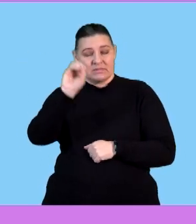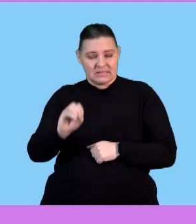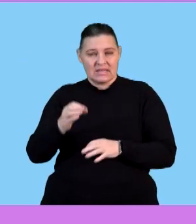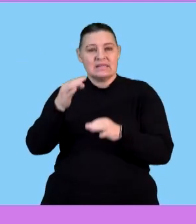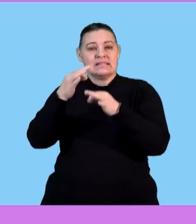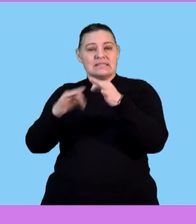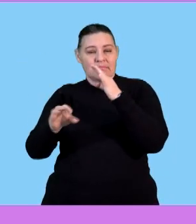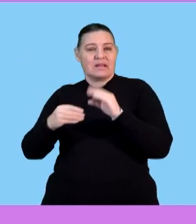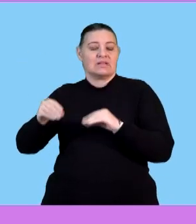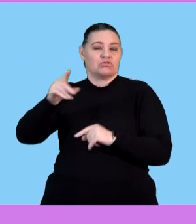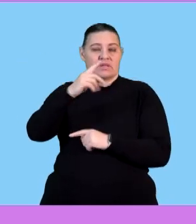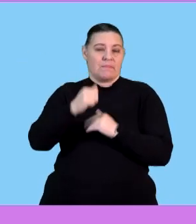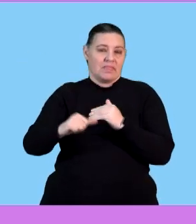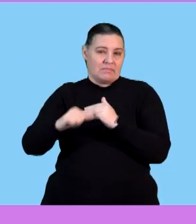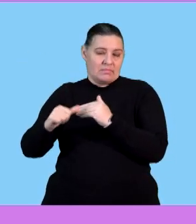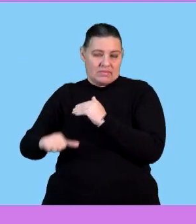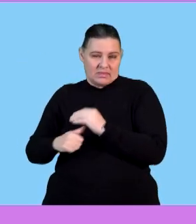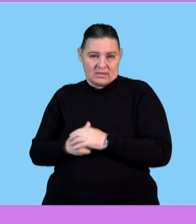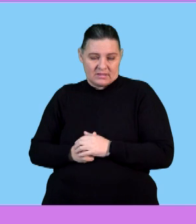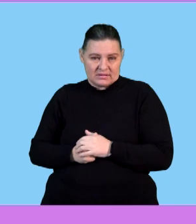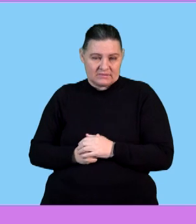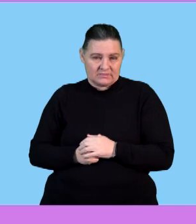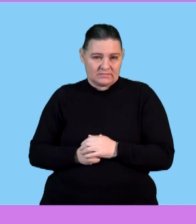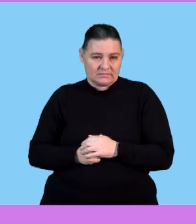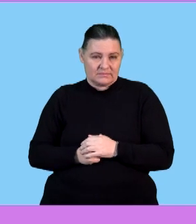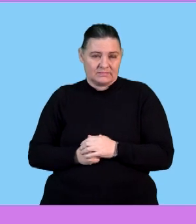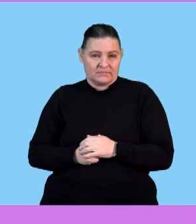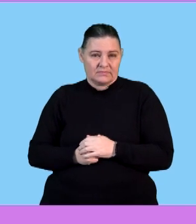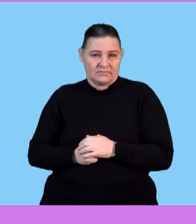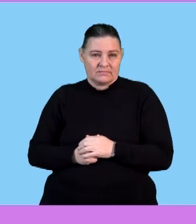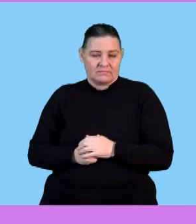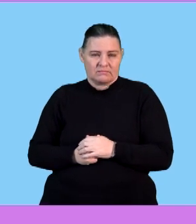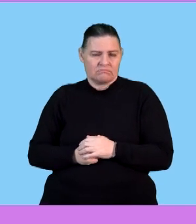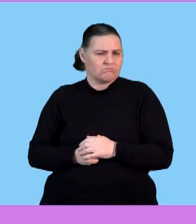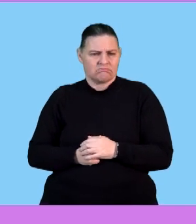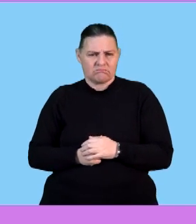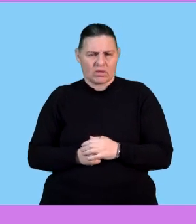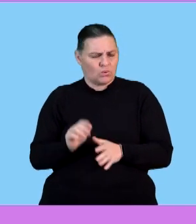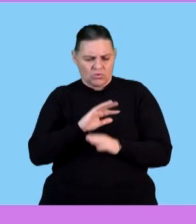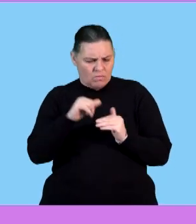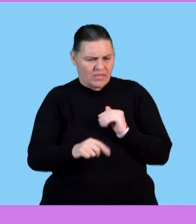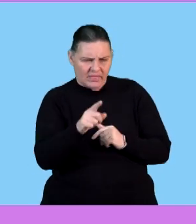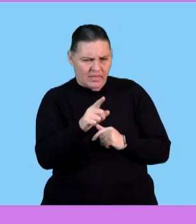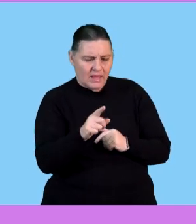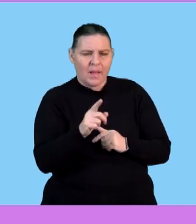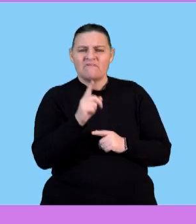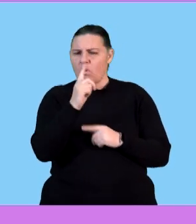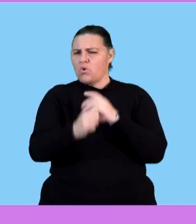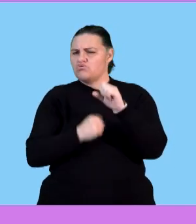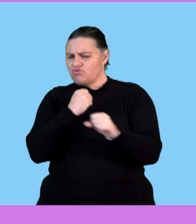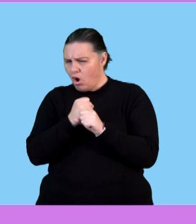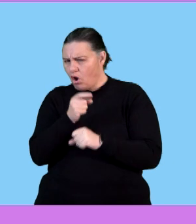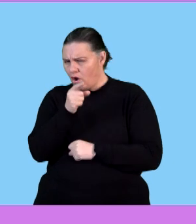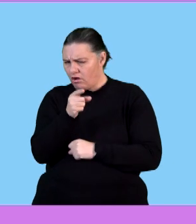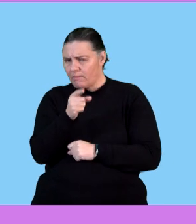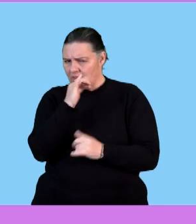simple interest per month. Ooh, no, that's not supposed to be per month. That's supposed to be per